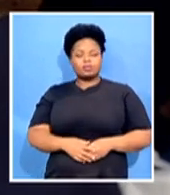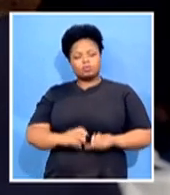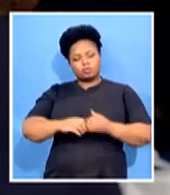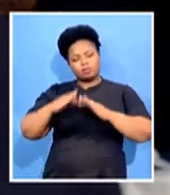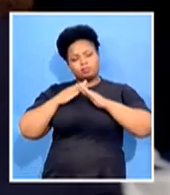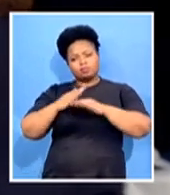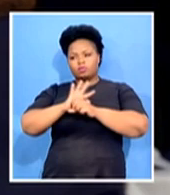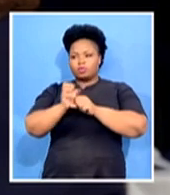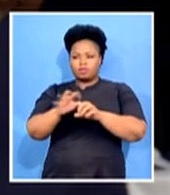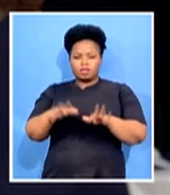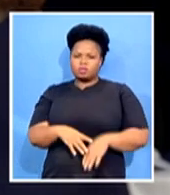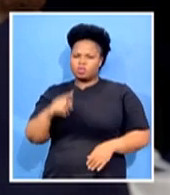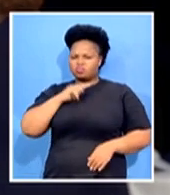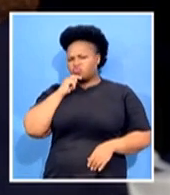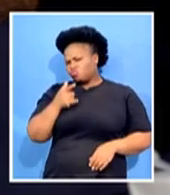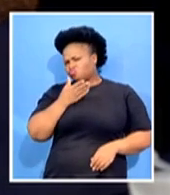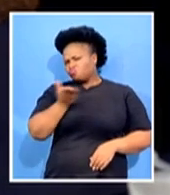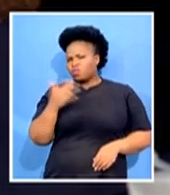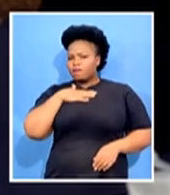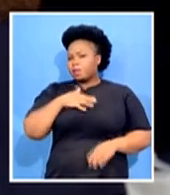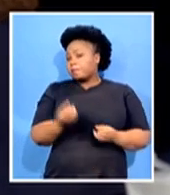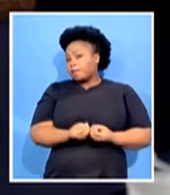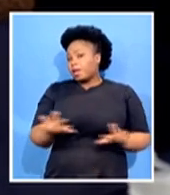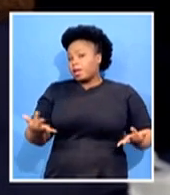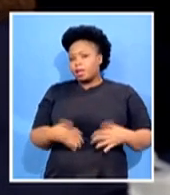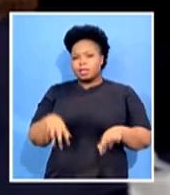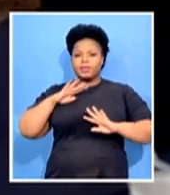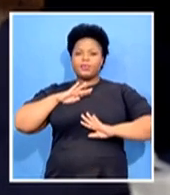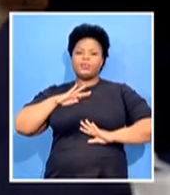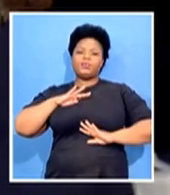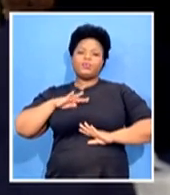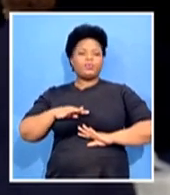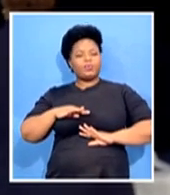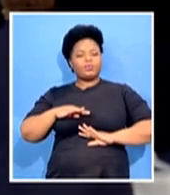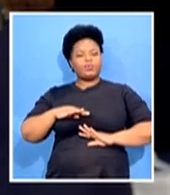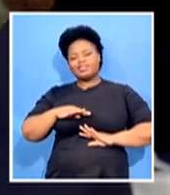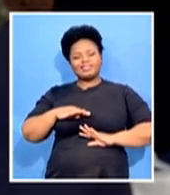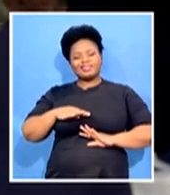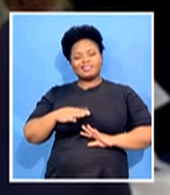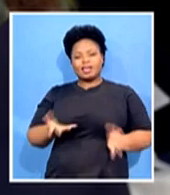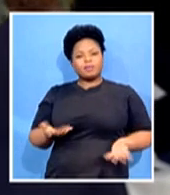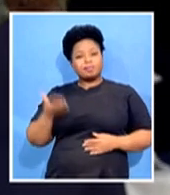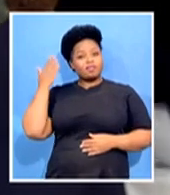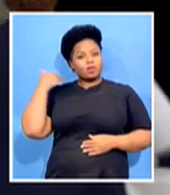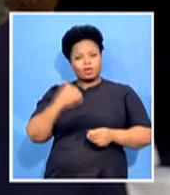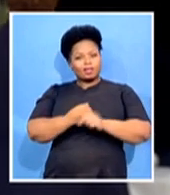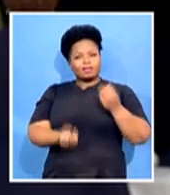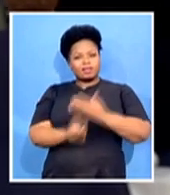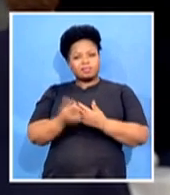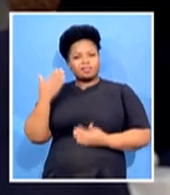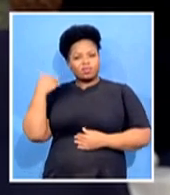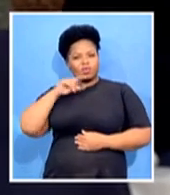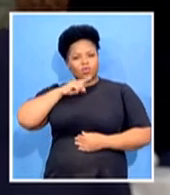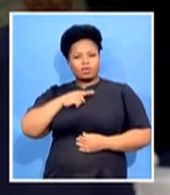of relief that we certainly didn't get as we'd been working quite a number of times here at the